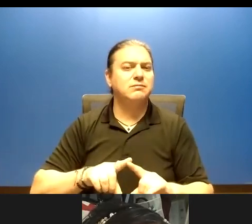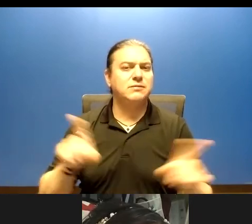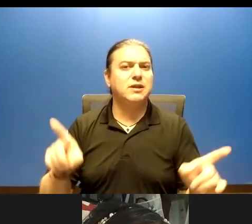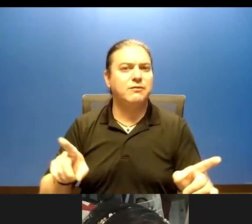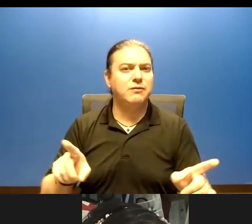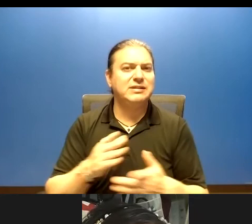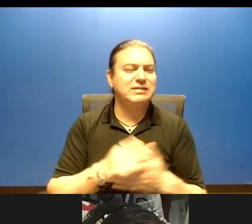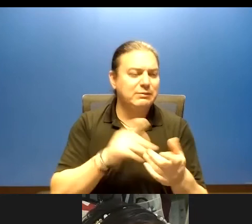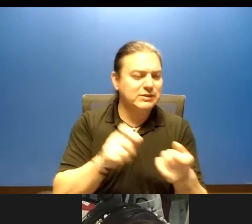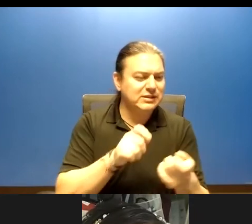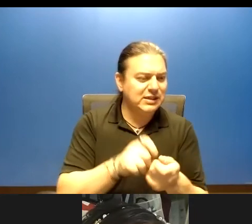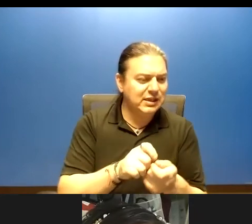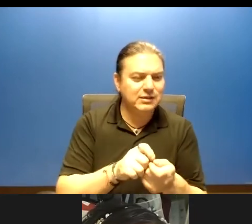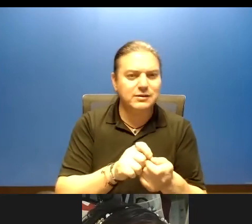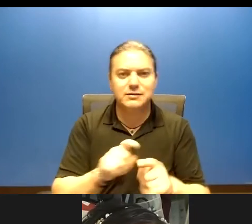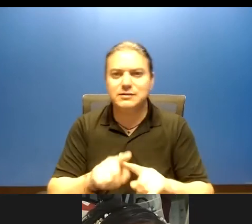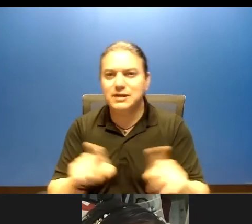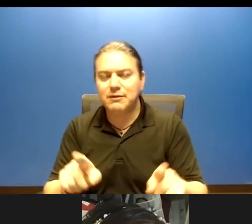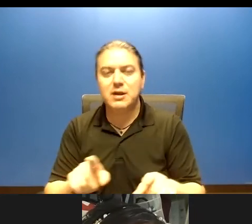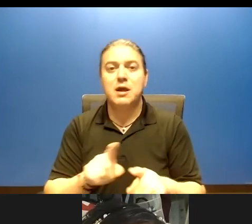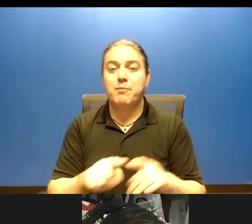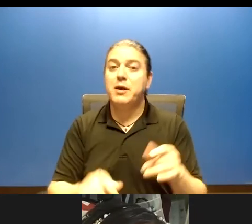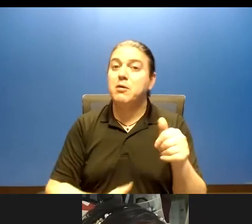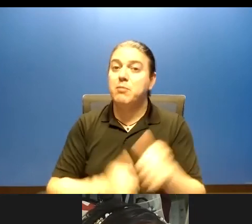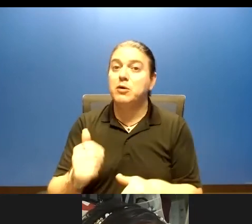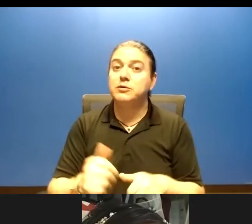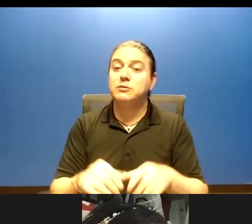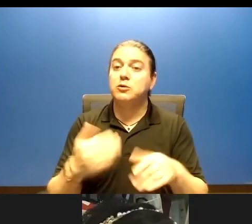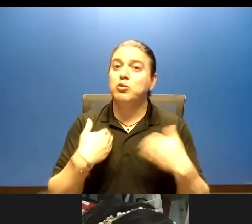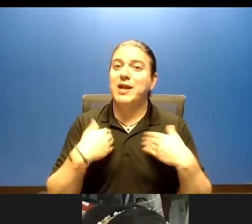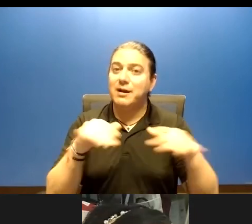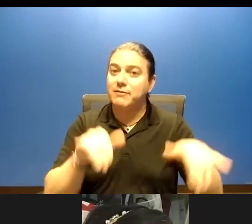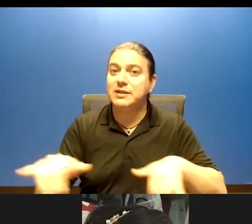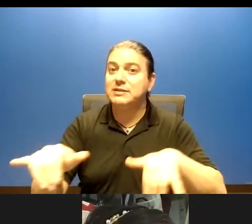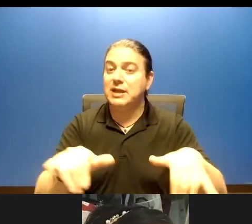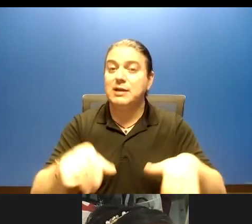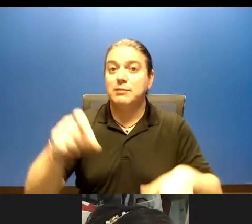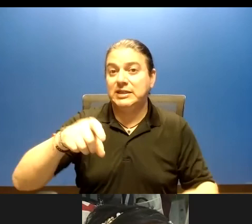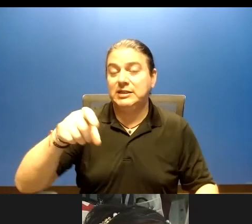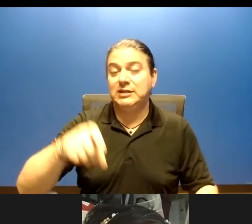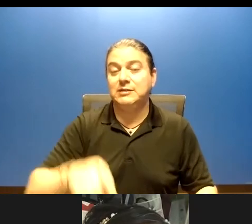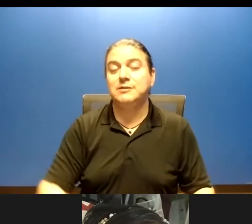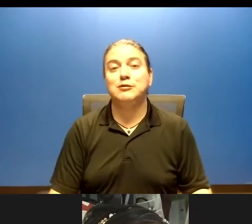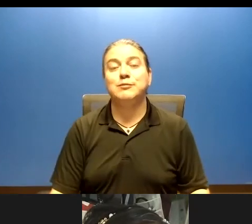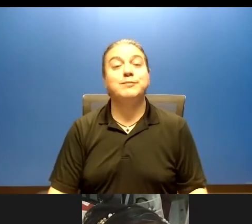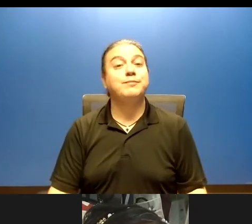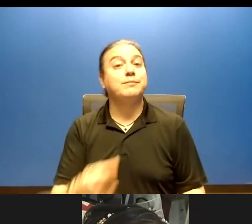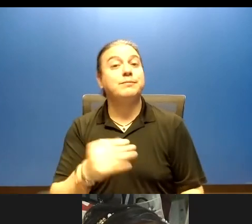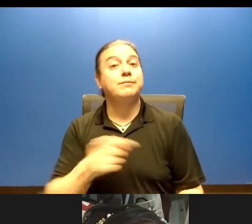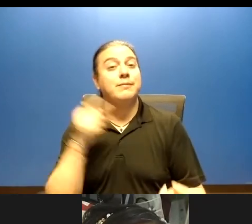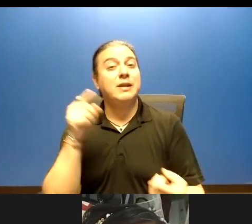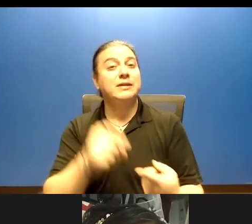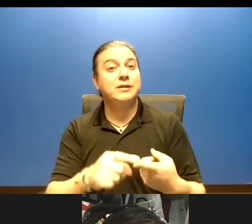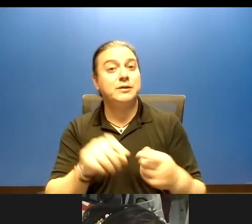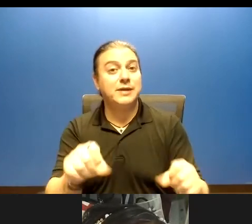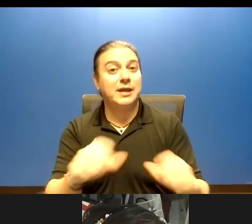detailed things that each of us needs as well, but for the most part, we have the same needs. And until we can communicate that with them, it's going